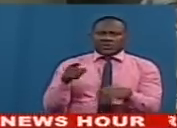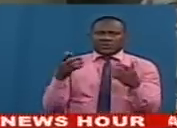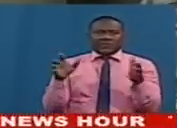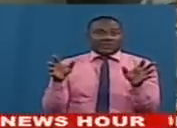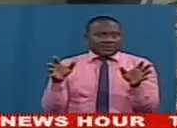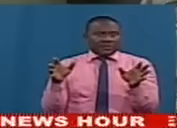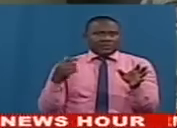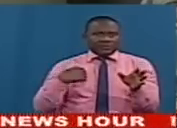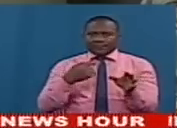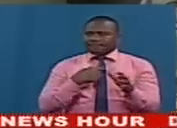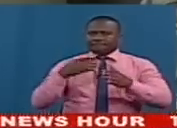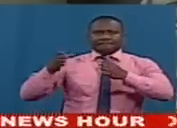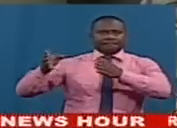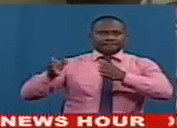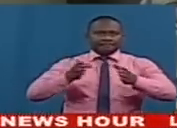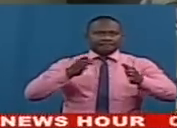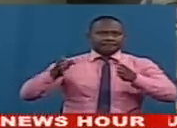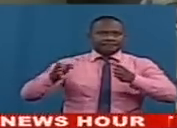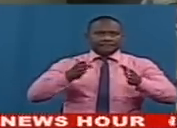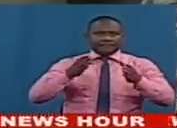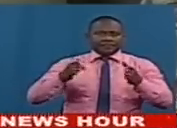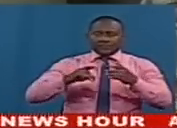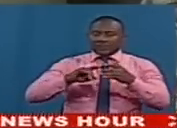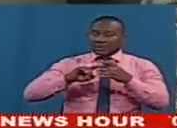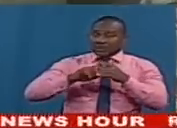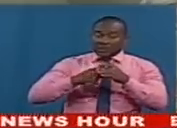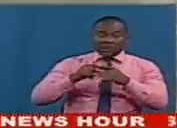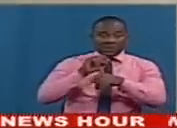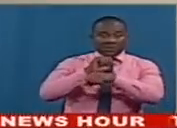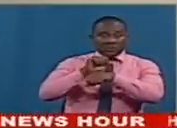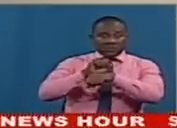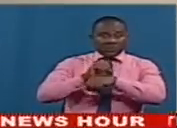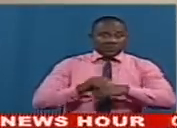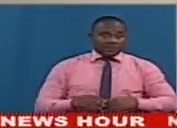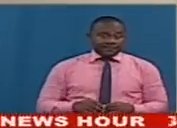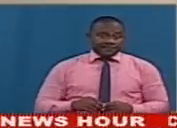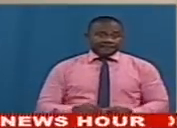we will line up the projects and cast sword to begin construction of the projects.